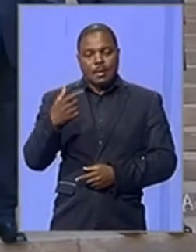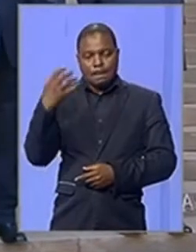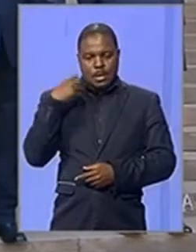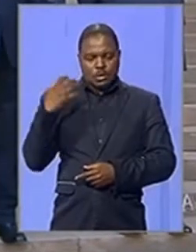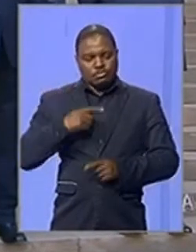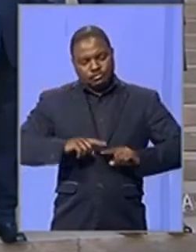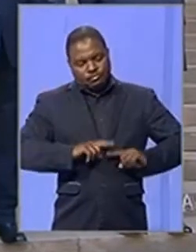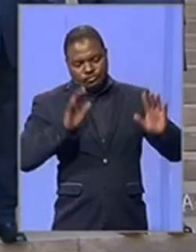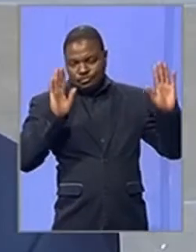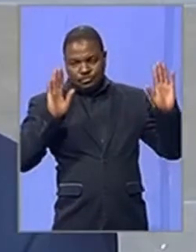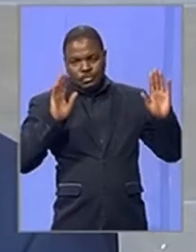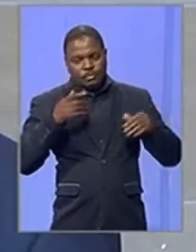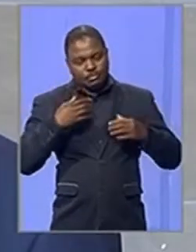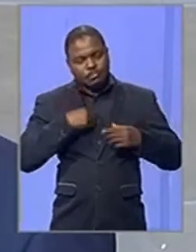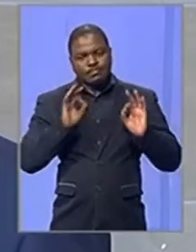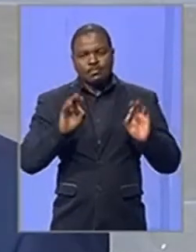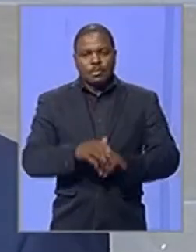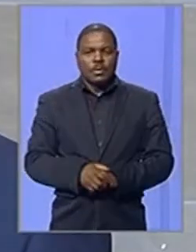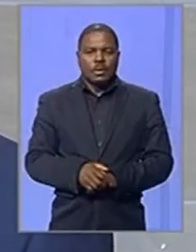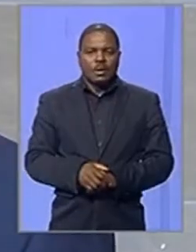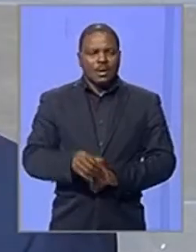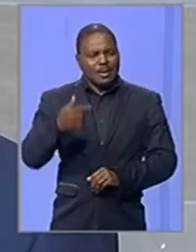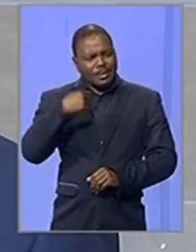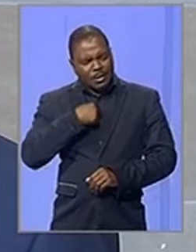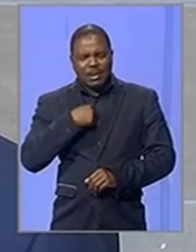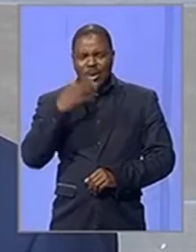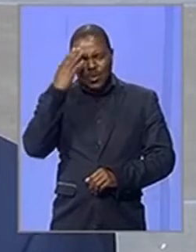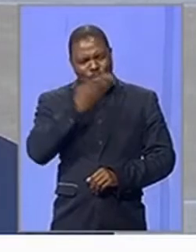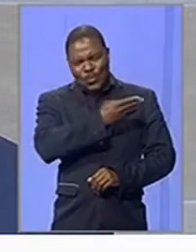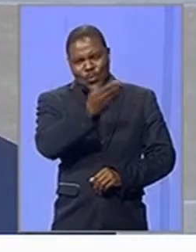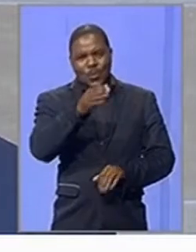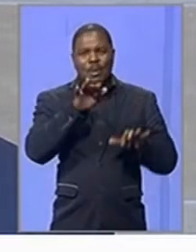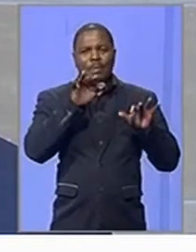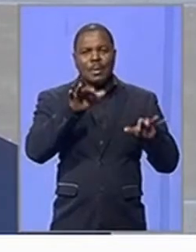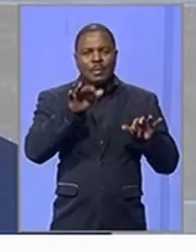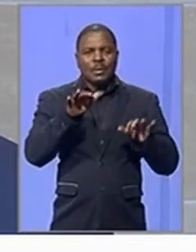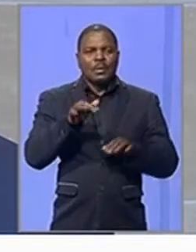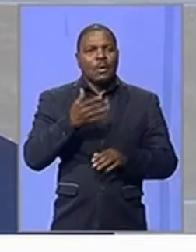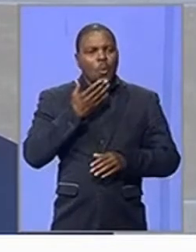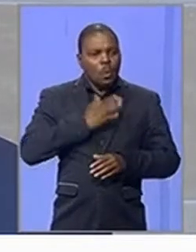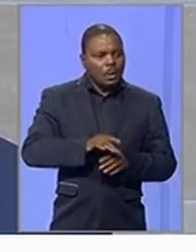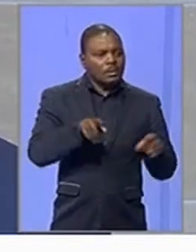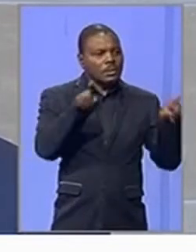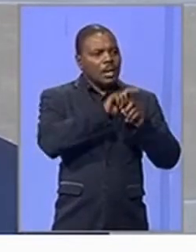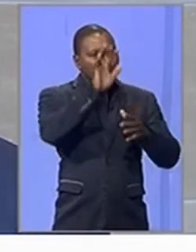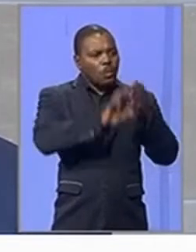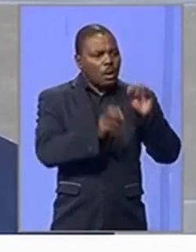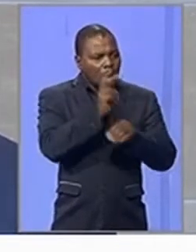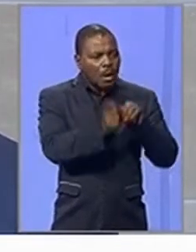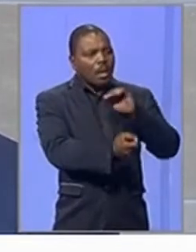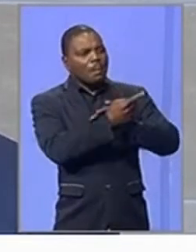ba mosolago. I'm familiar with that. You know, the people who are trying to resuscitate it, I don't know for what